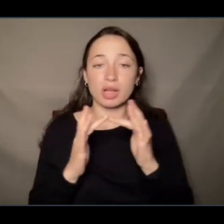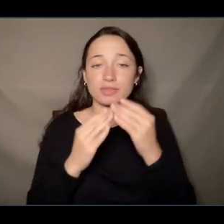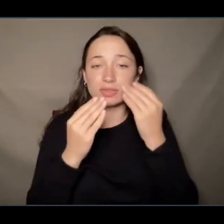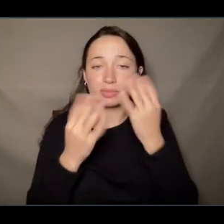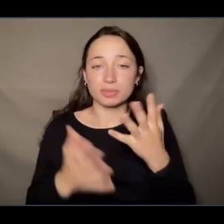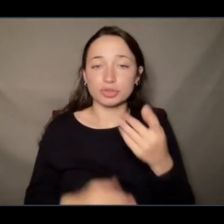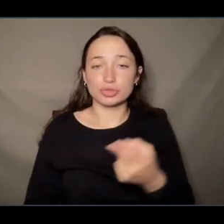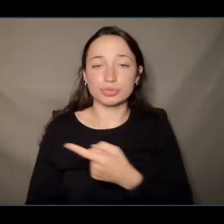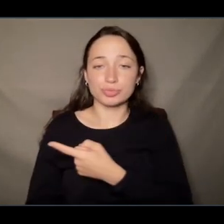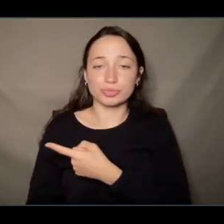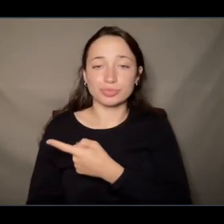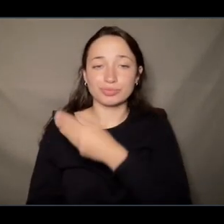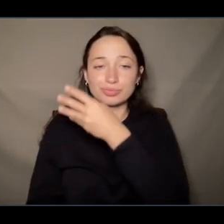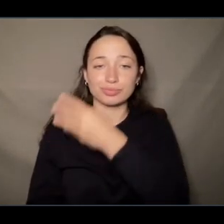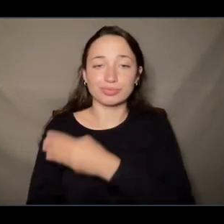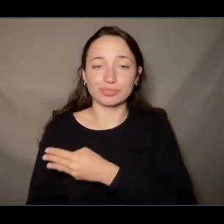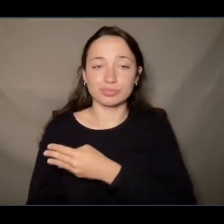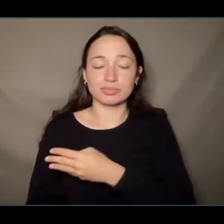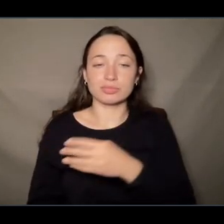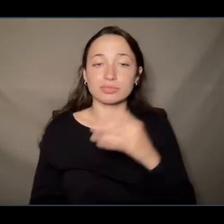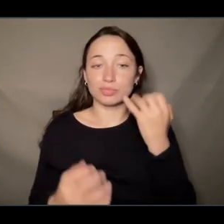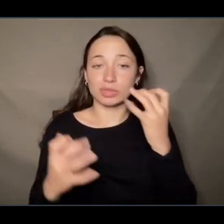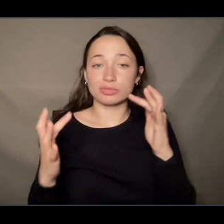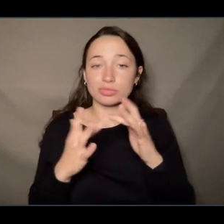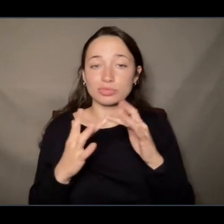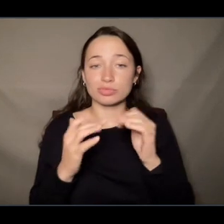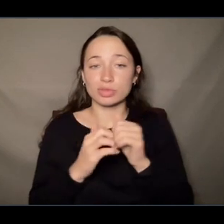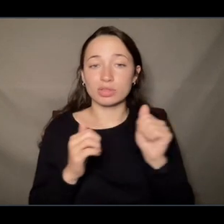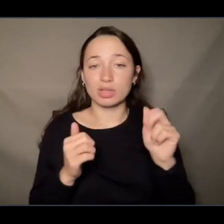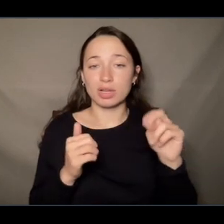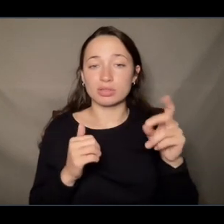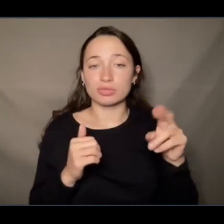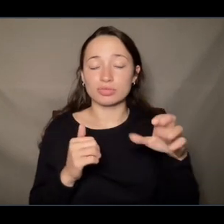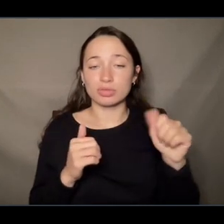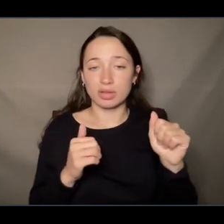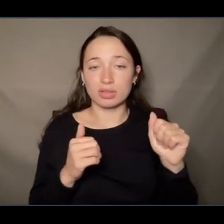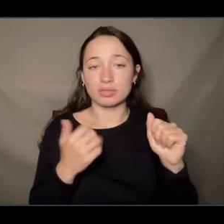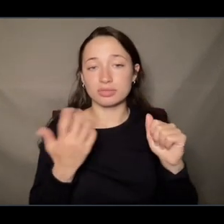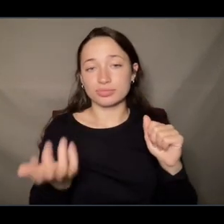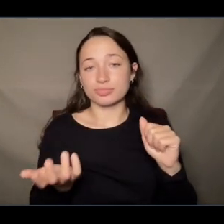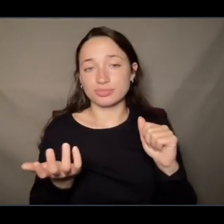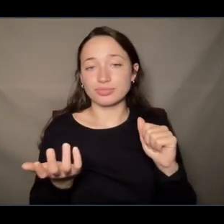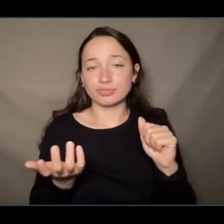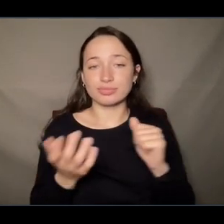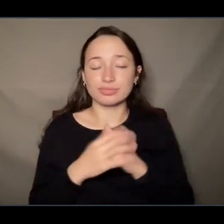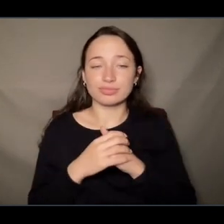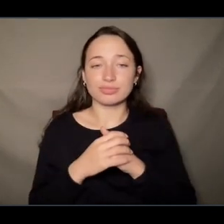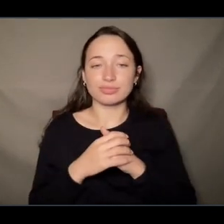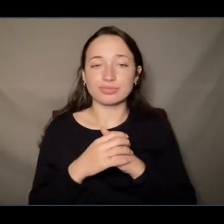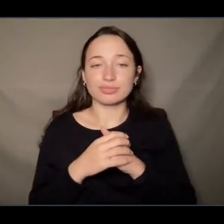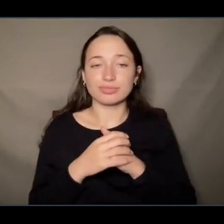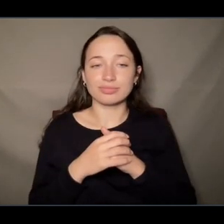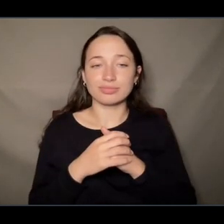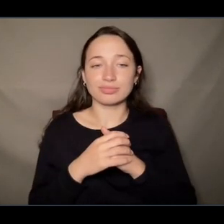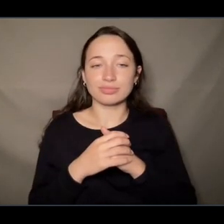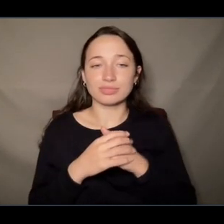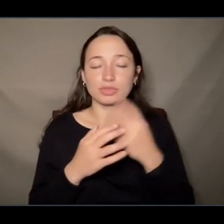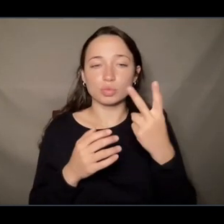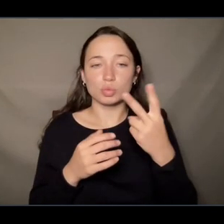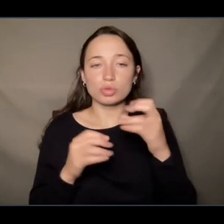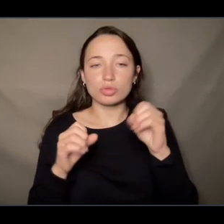contact information if anybody wishes to get in touch with Andrea. And